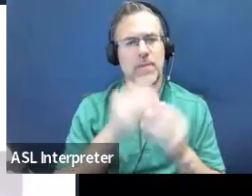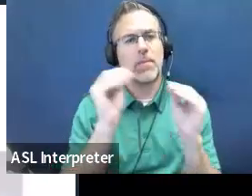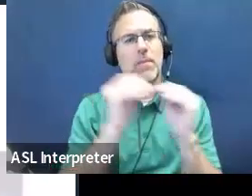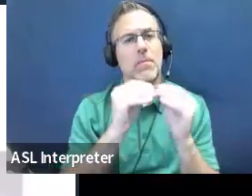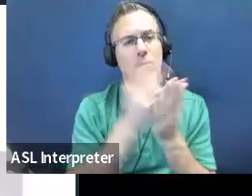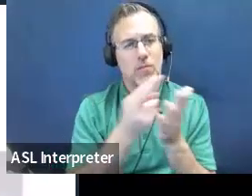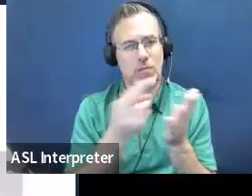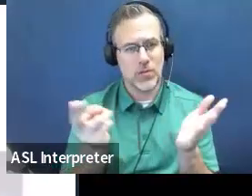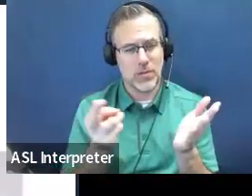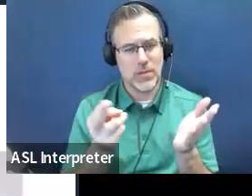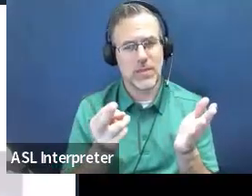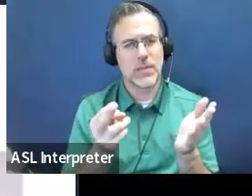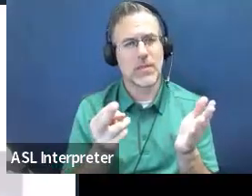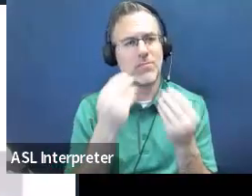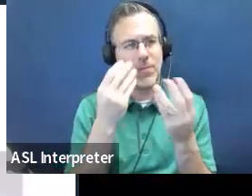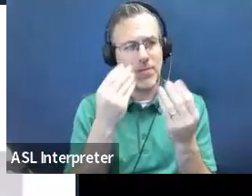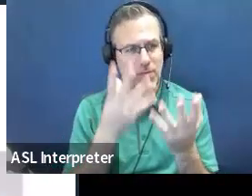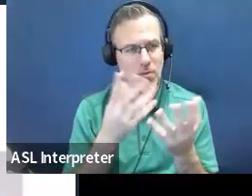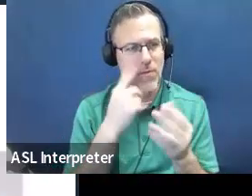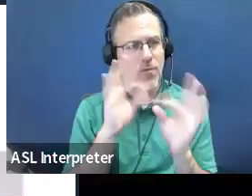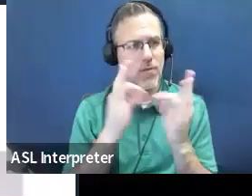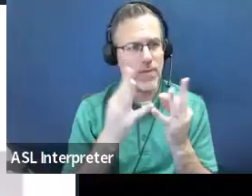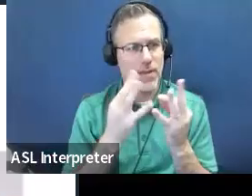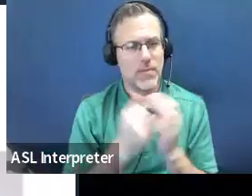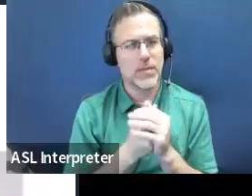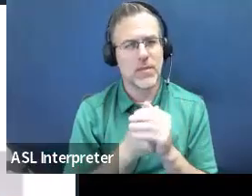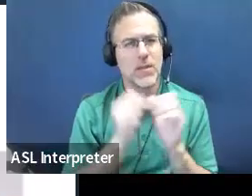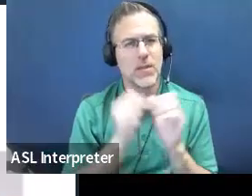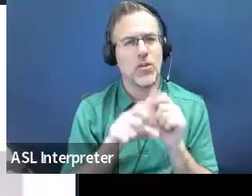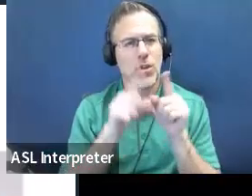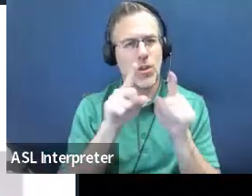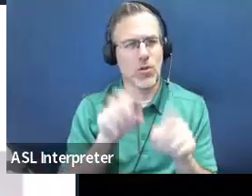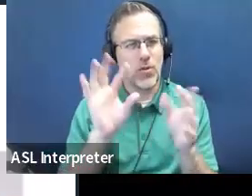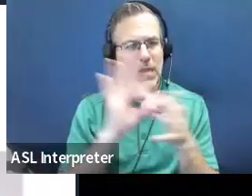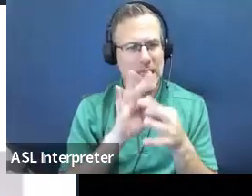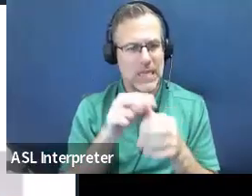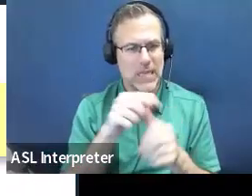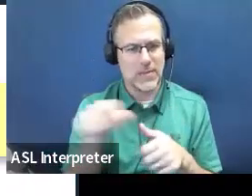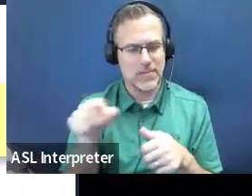and forms and things for families that can be found at this link.